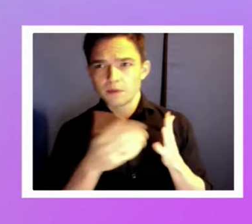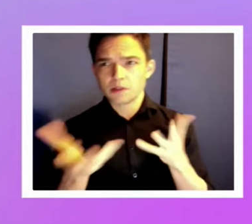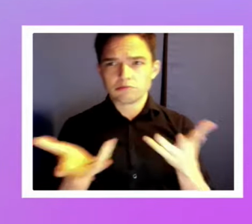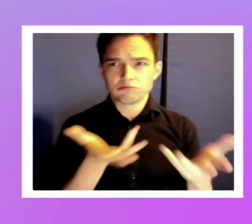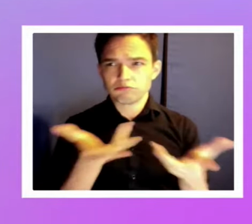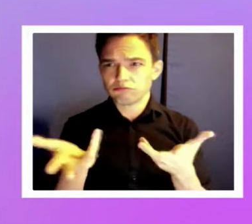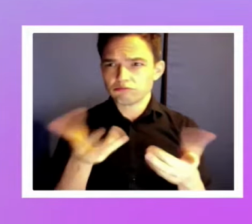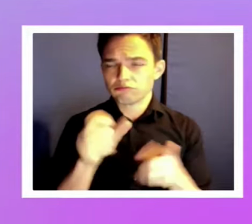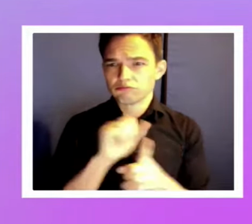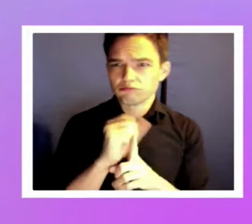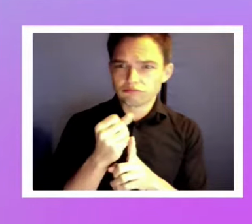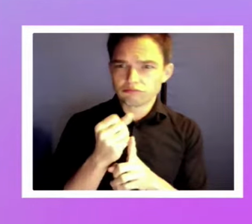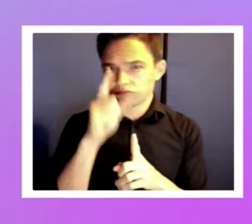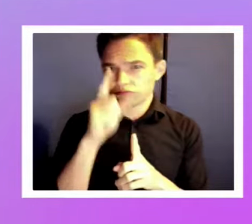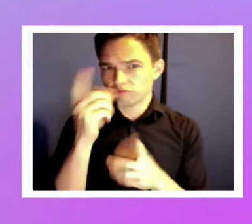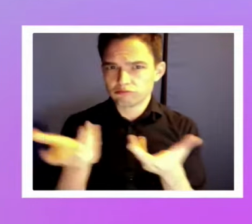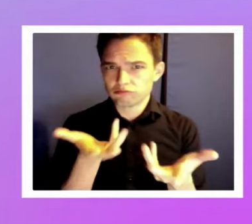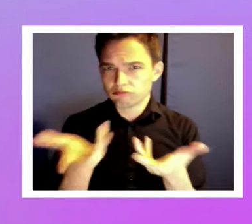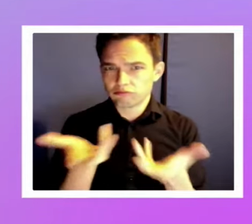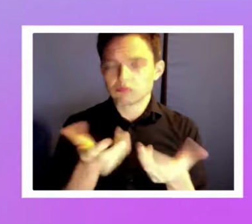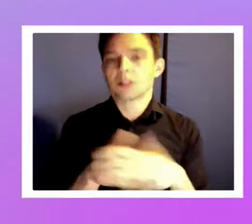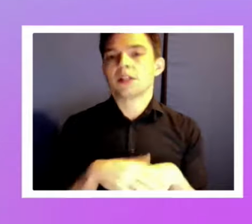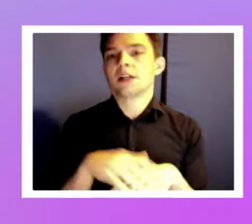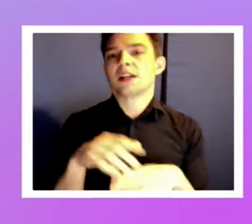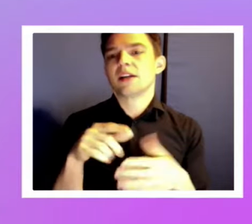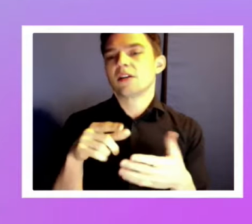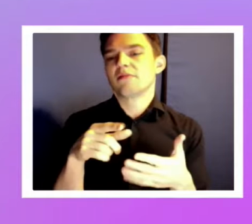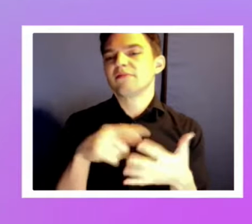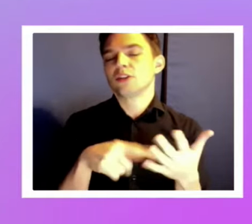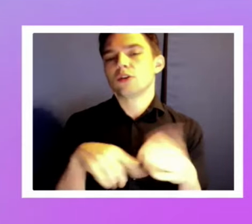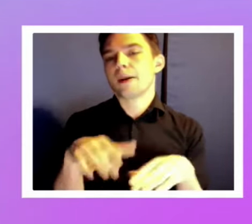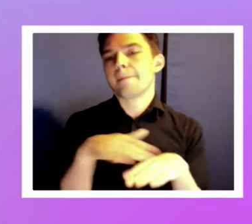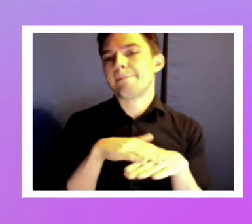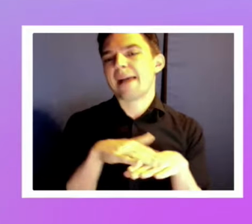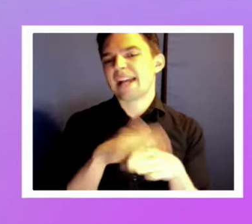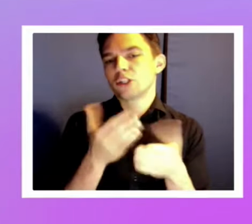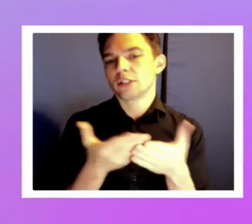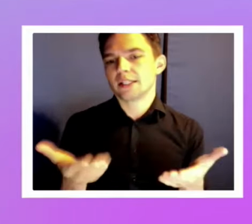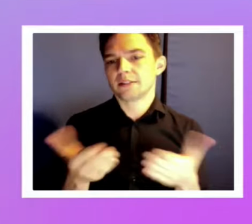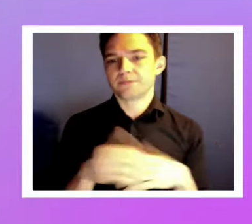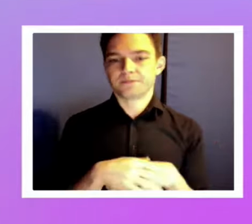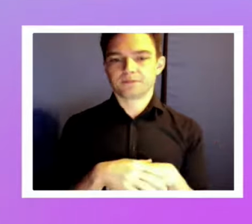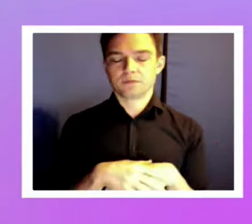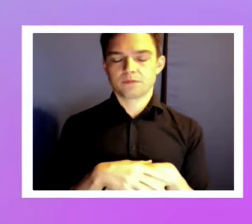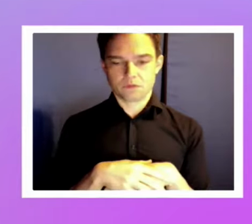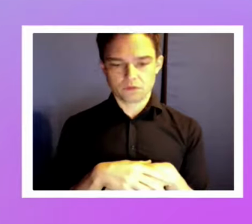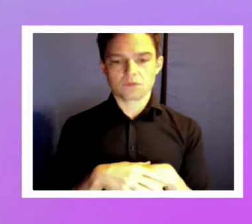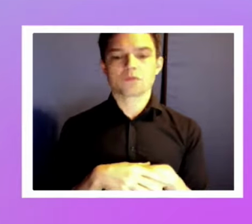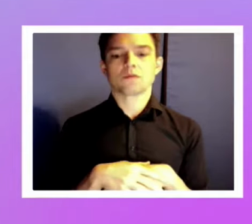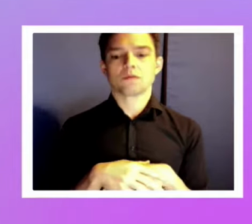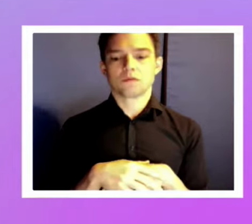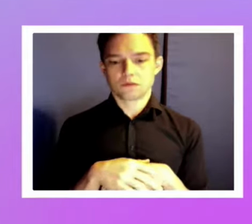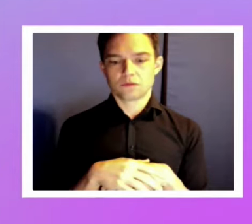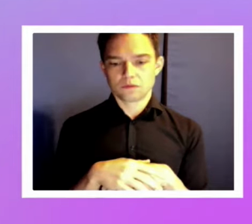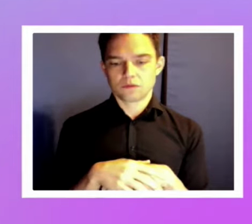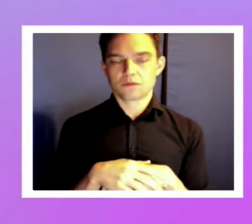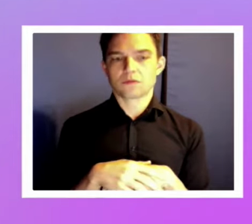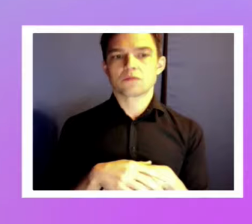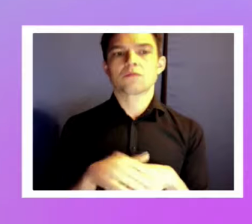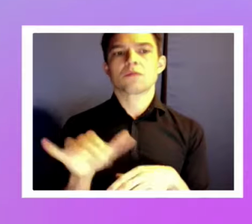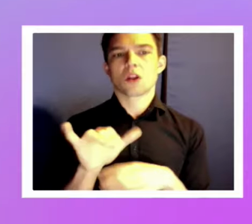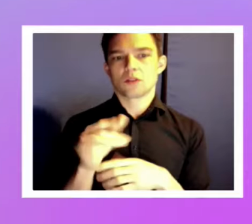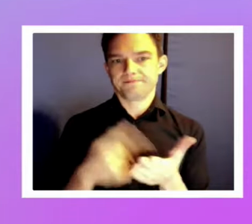I want to stress that those are fairly minor things. Most of the time, WCAG tests will be consistent, but